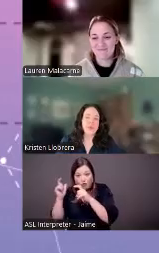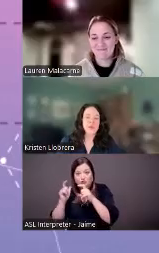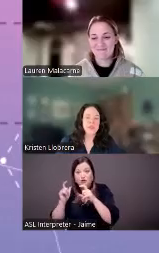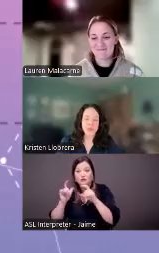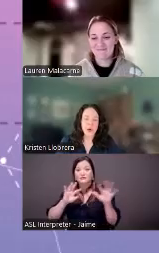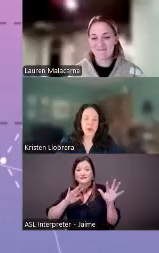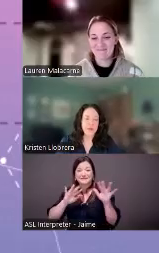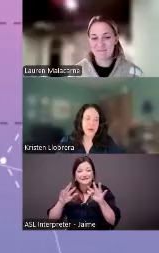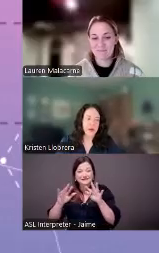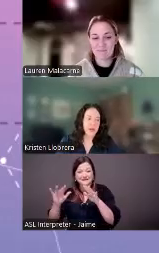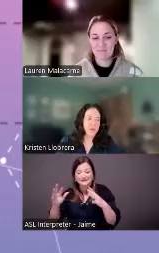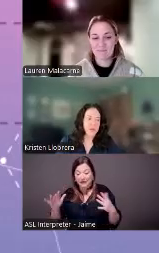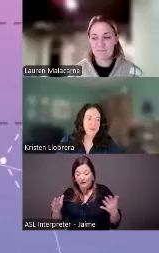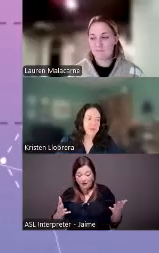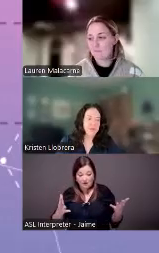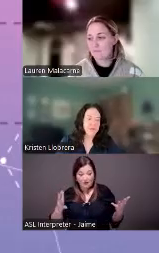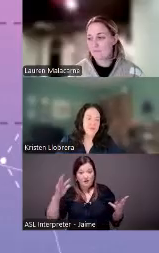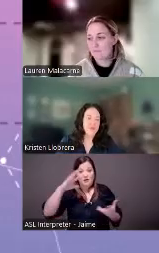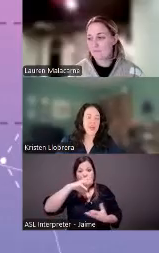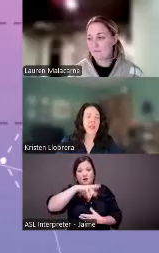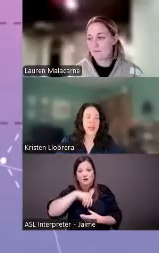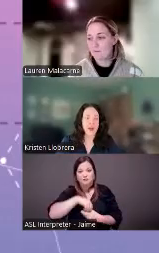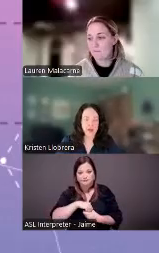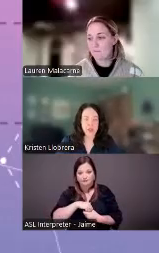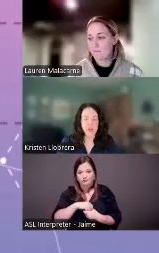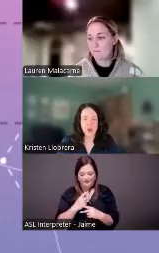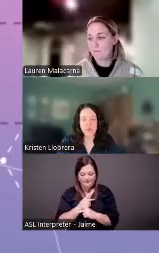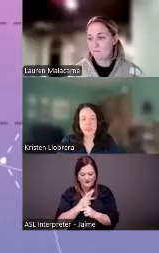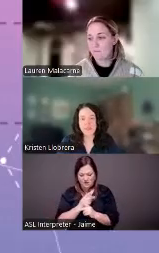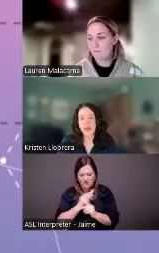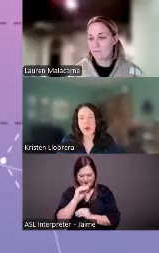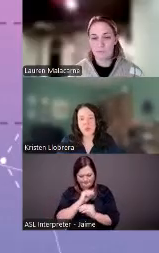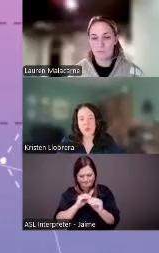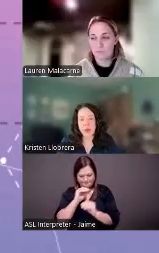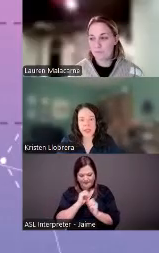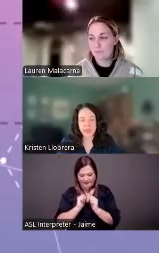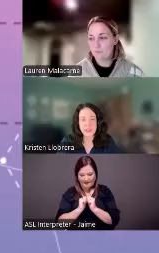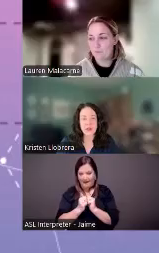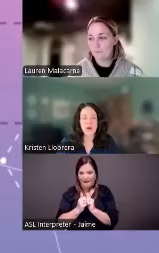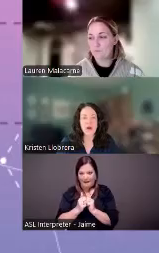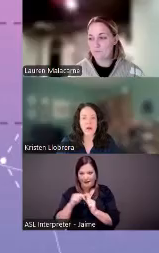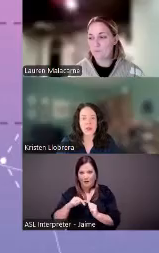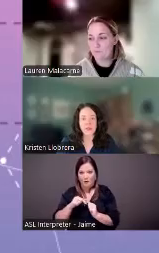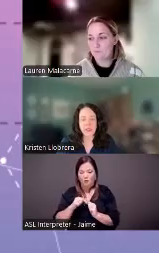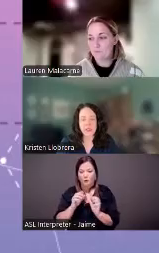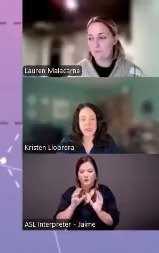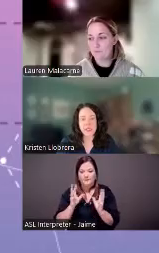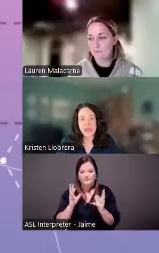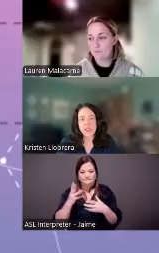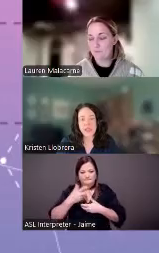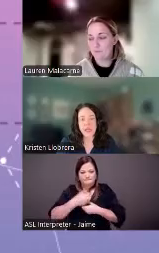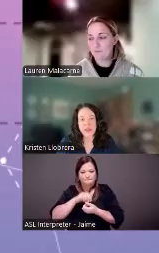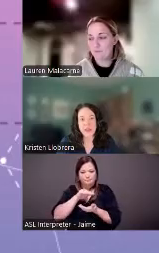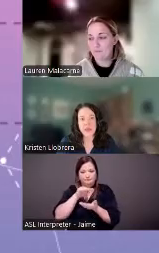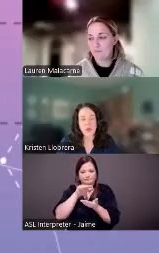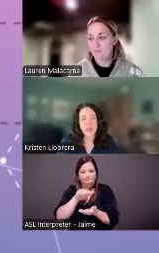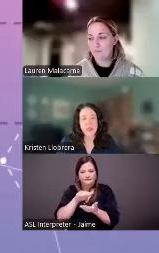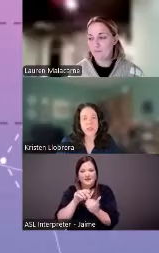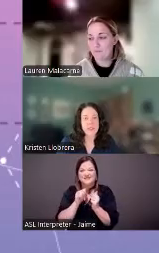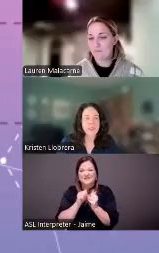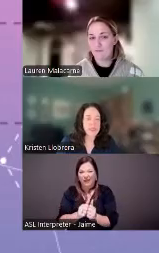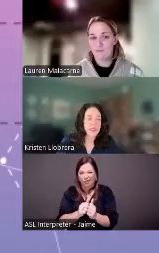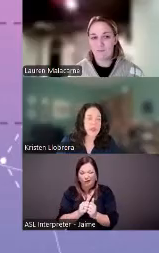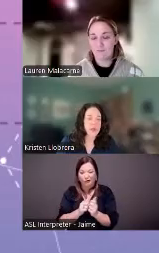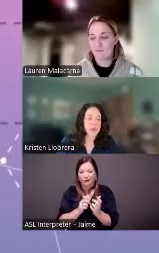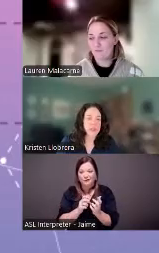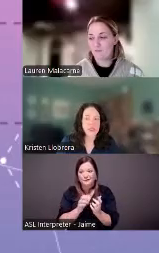So that was a big part of our figuring out how to do all of this. How do we package all of this together in a way